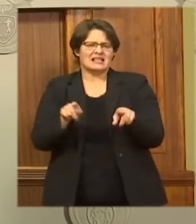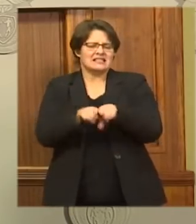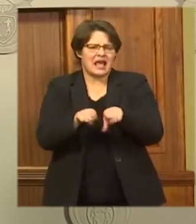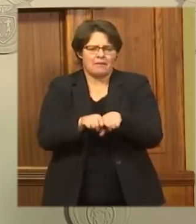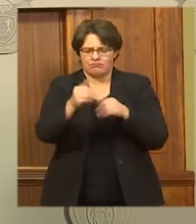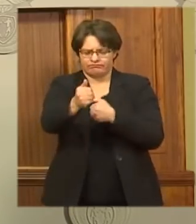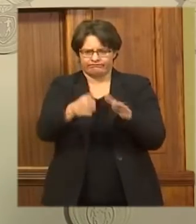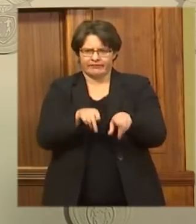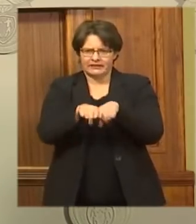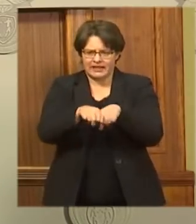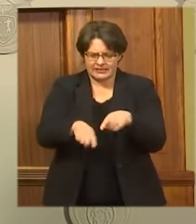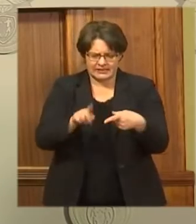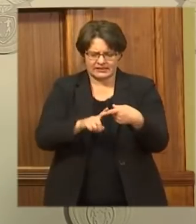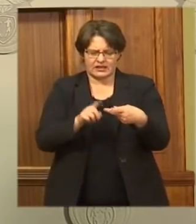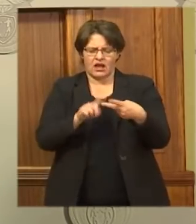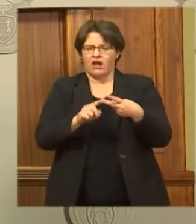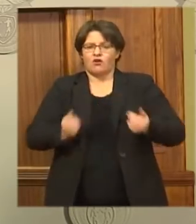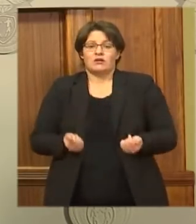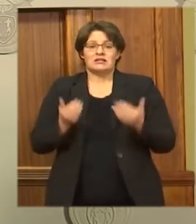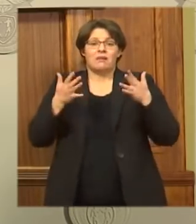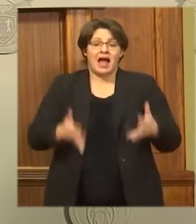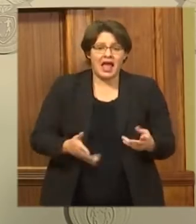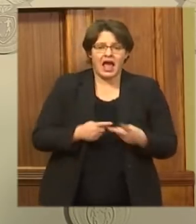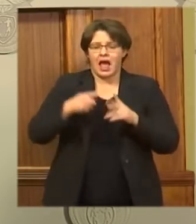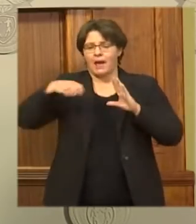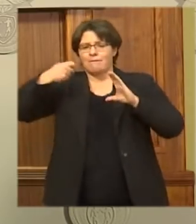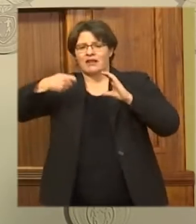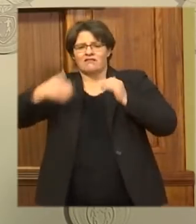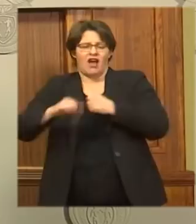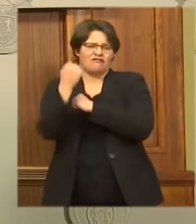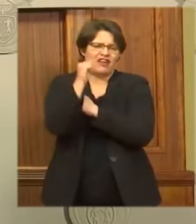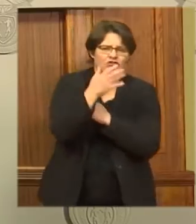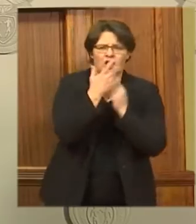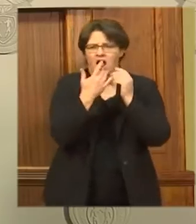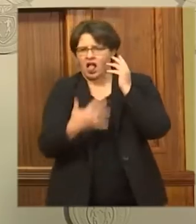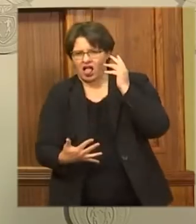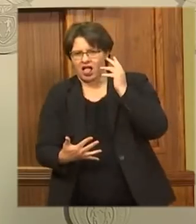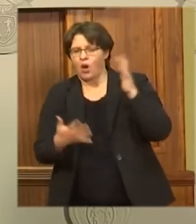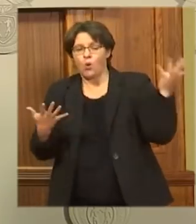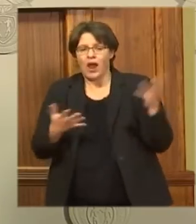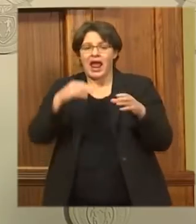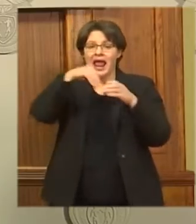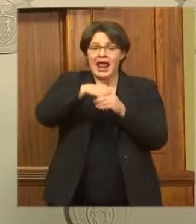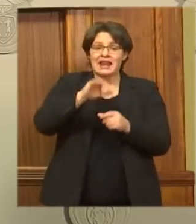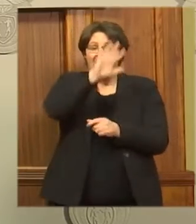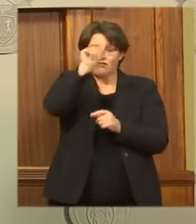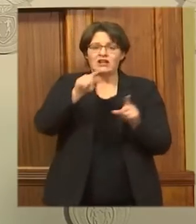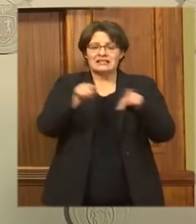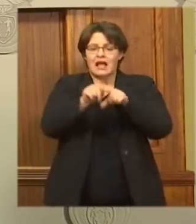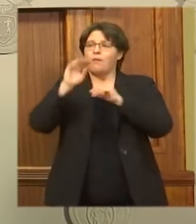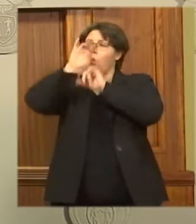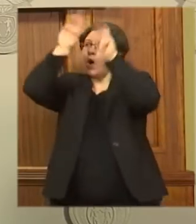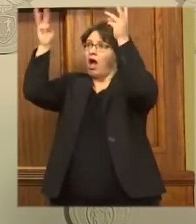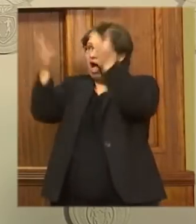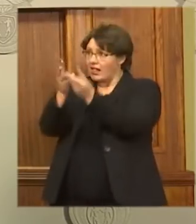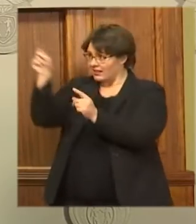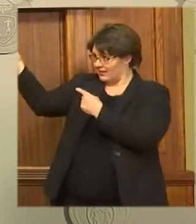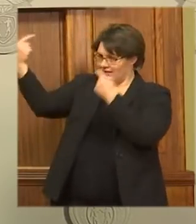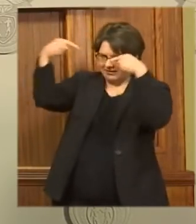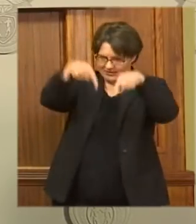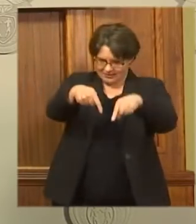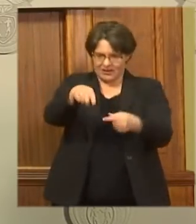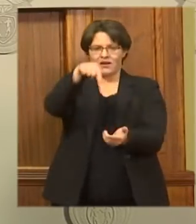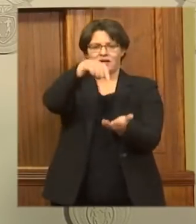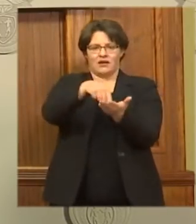test kits from suppliers and manufacturers in Africa and around the world in the